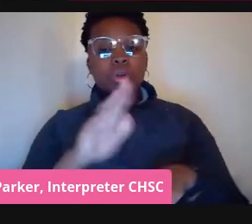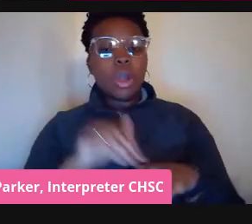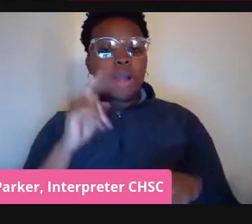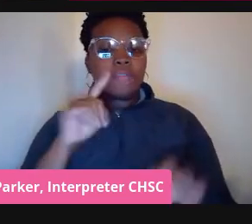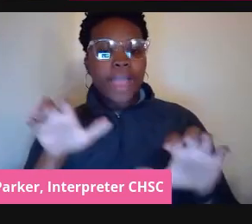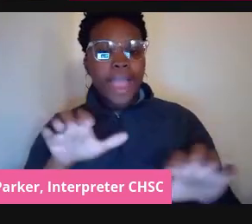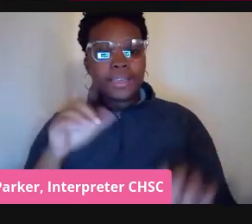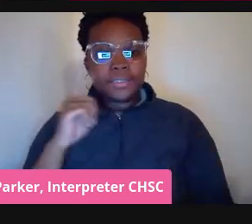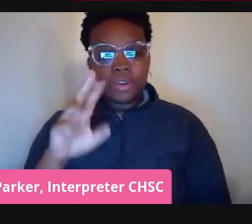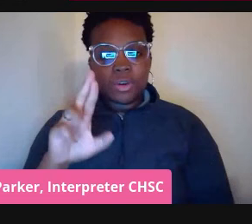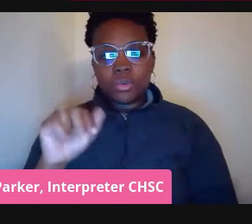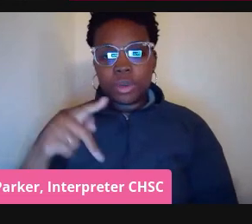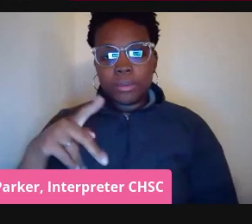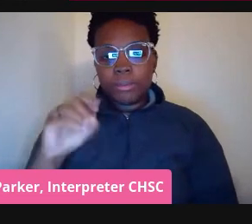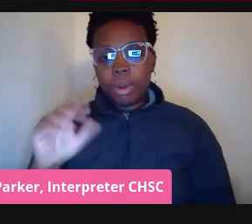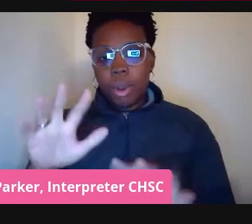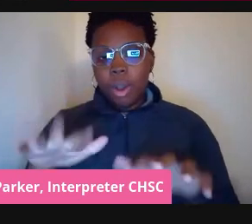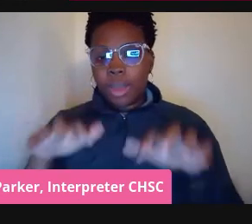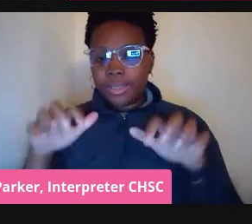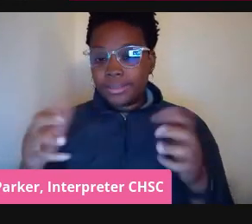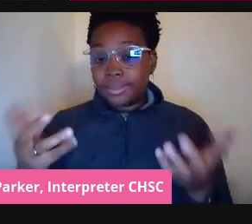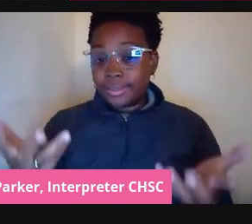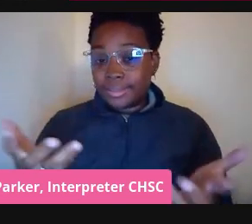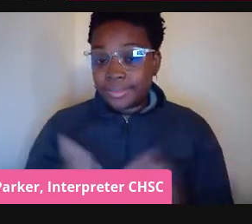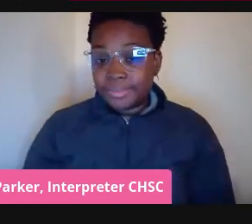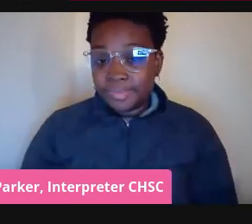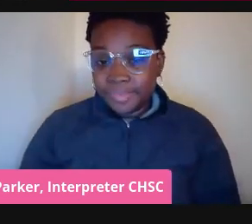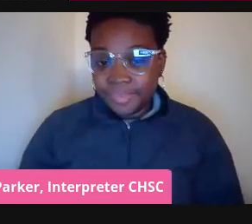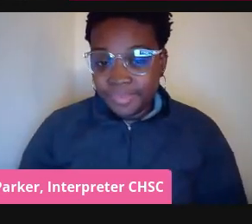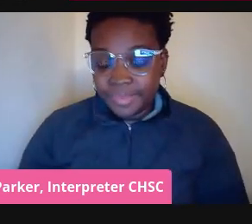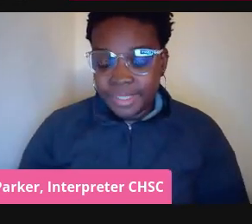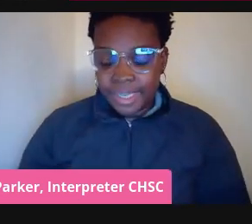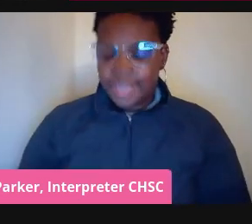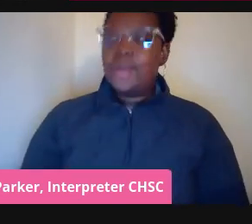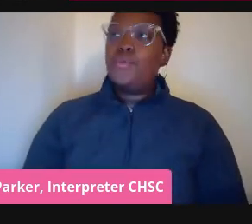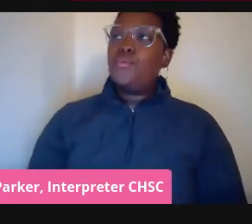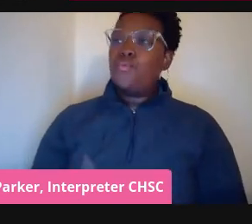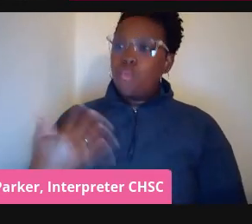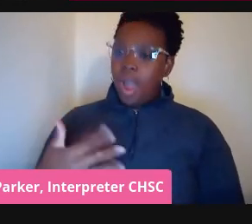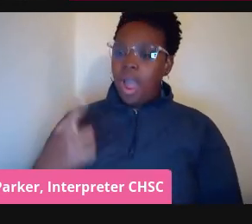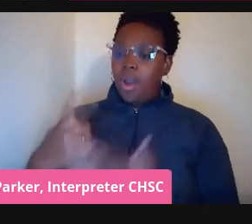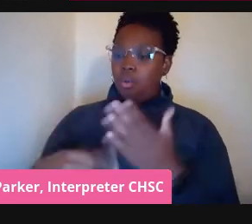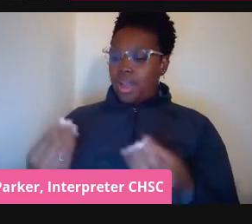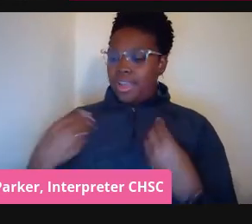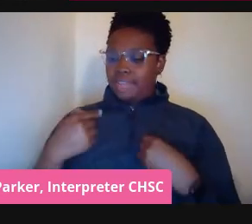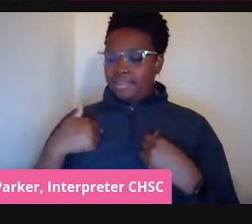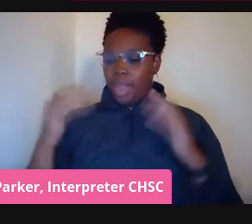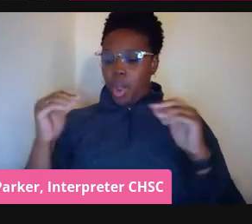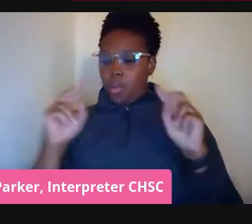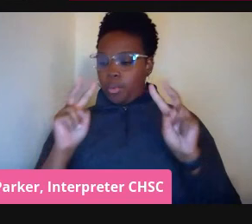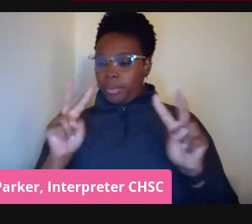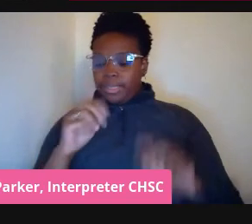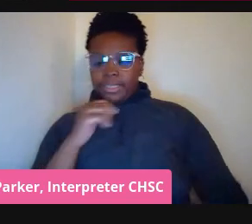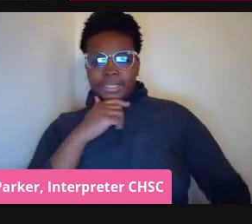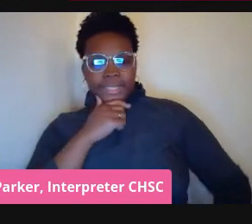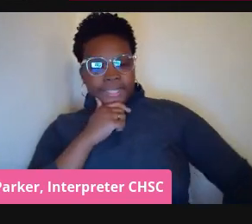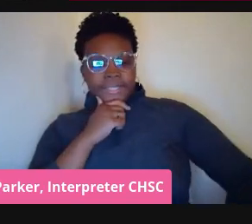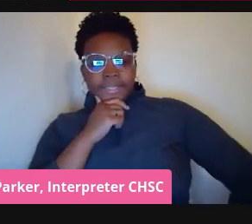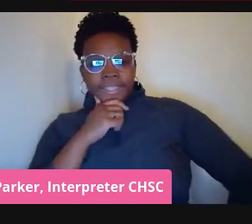for the Repro audience? Oh, wow. What gives me hope? There's so many things that give me